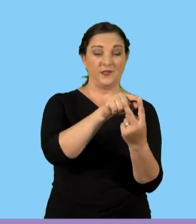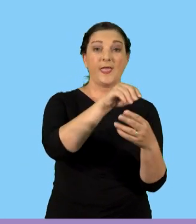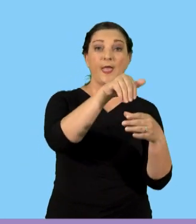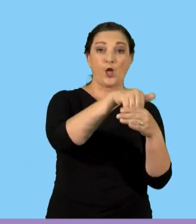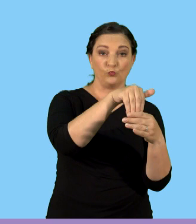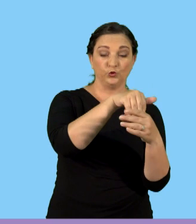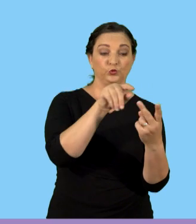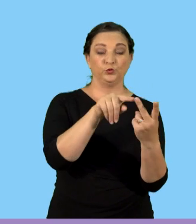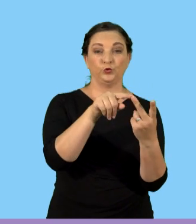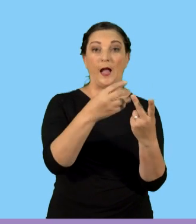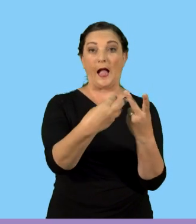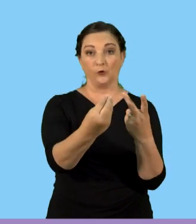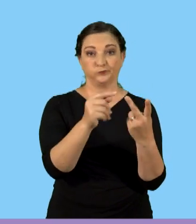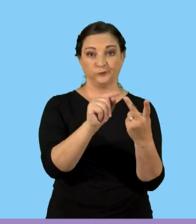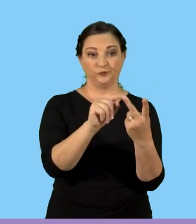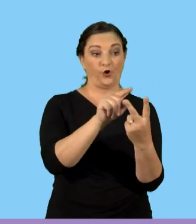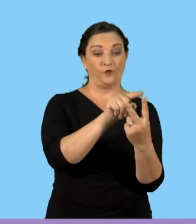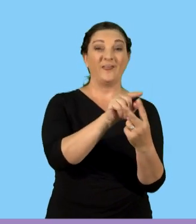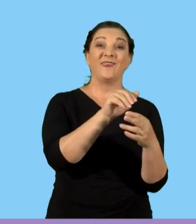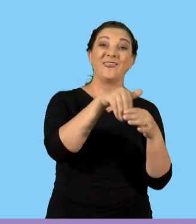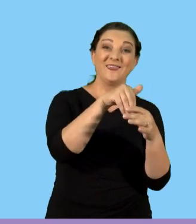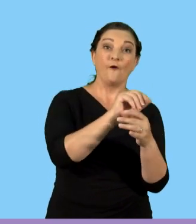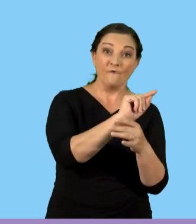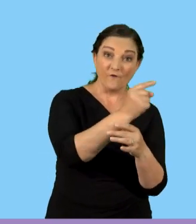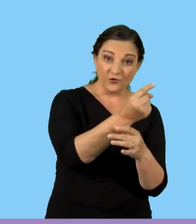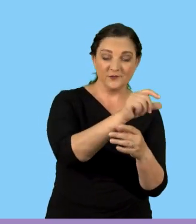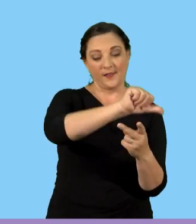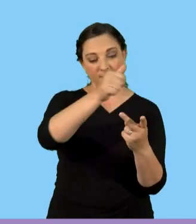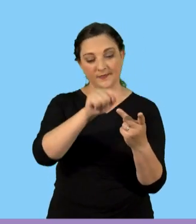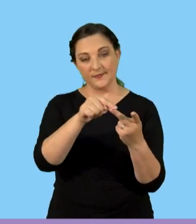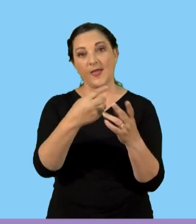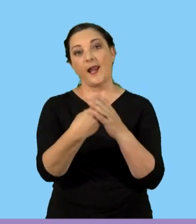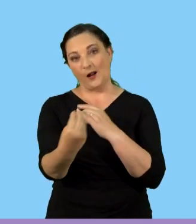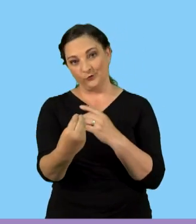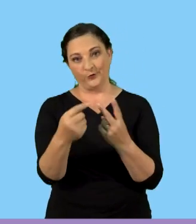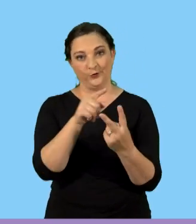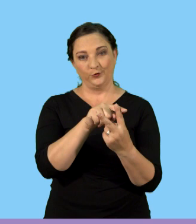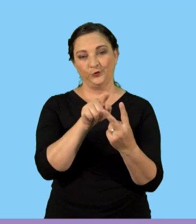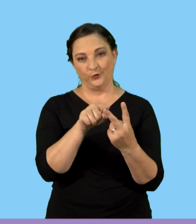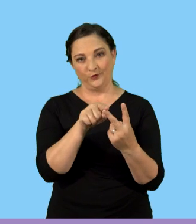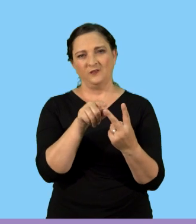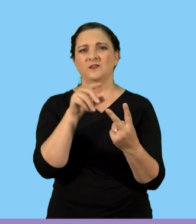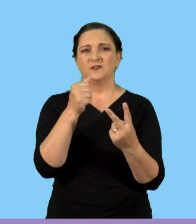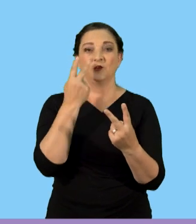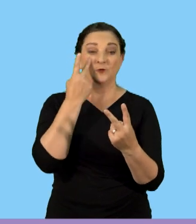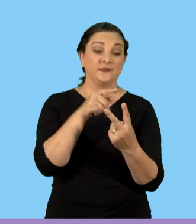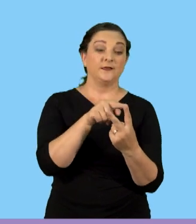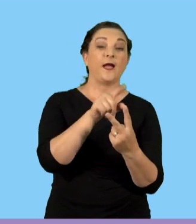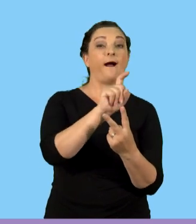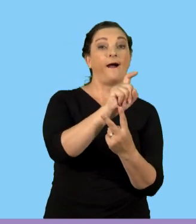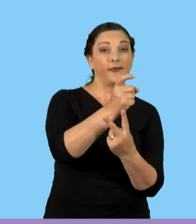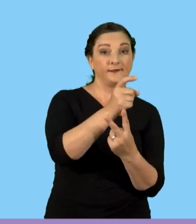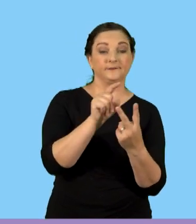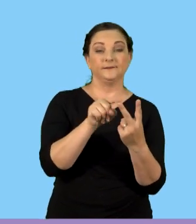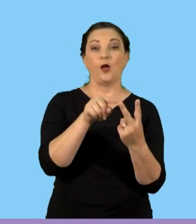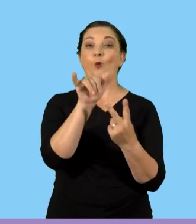and output. So the input comes first and then the output comes next. In this case, it's going to be our x and